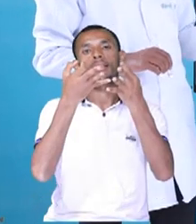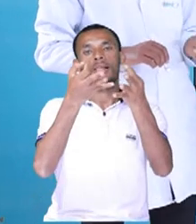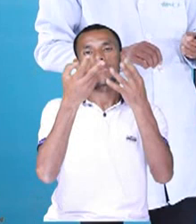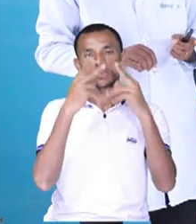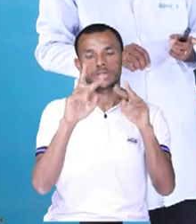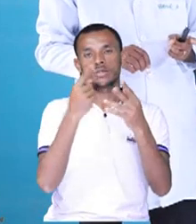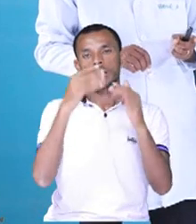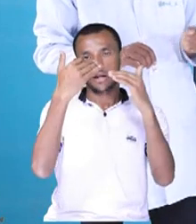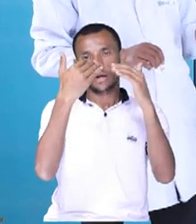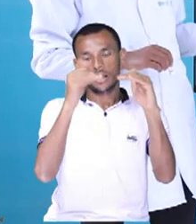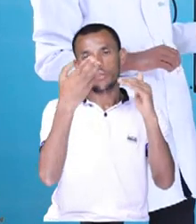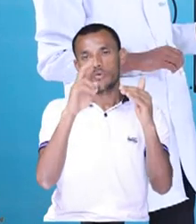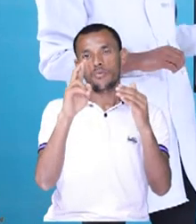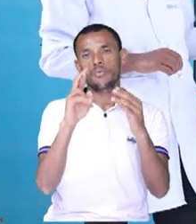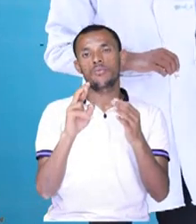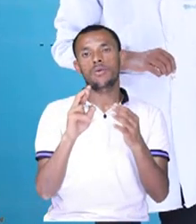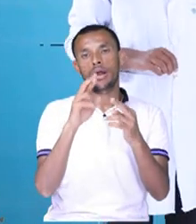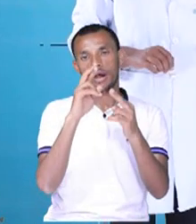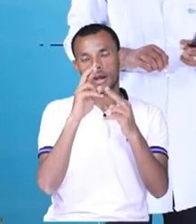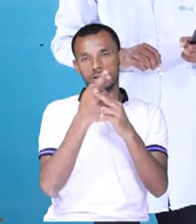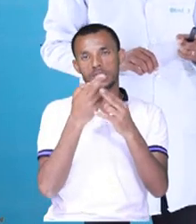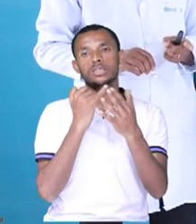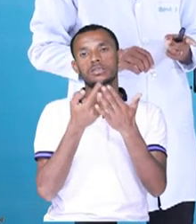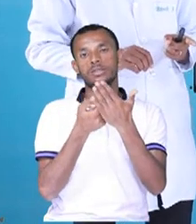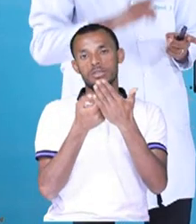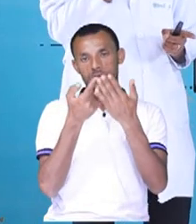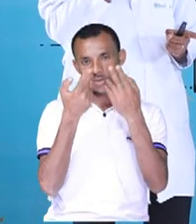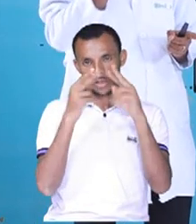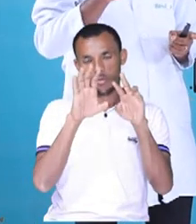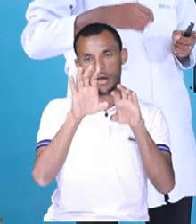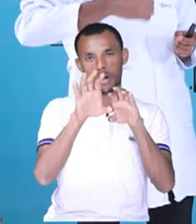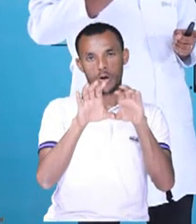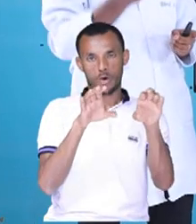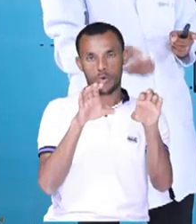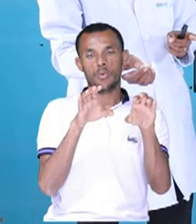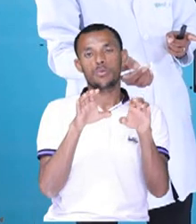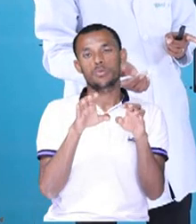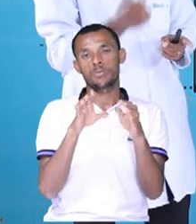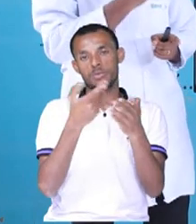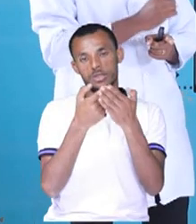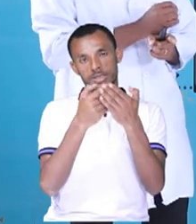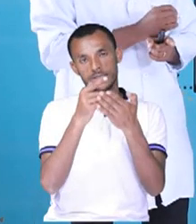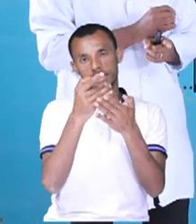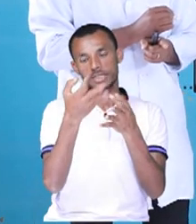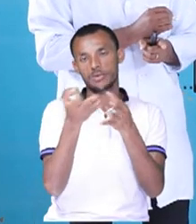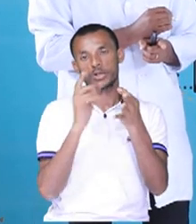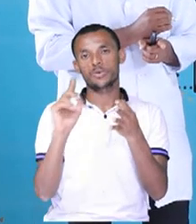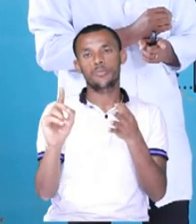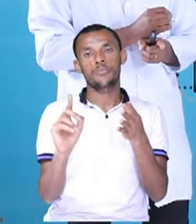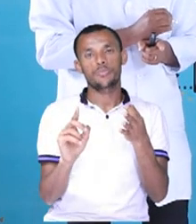of reaction is determined by this equation. Rate expression for reactant, rate expression